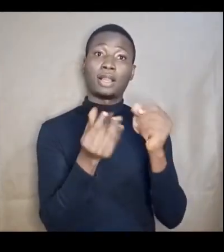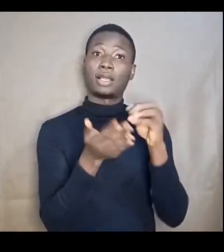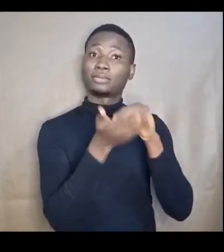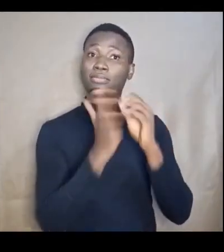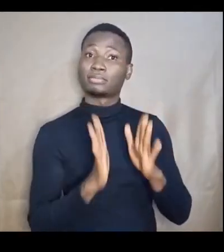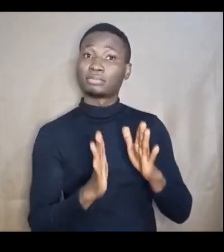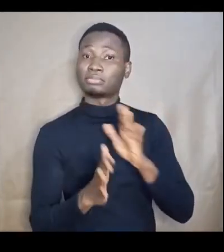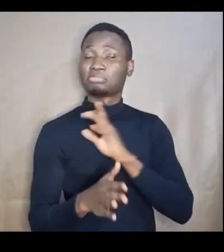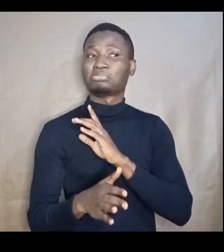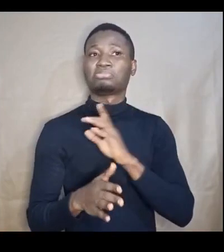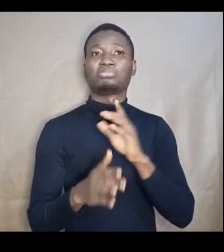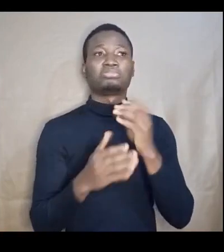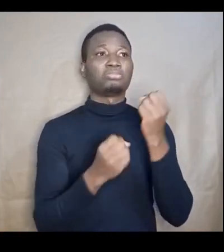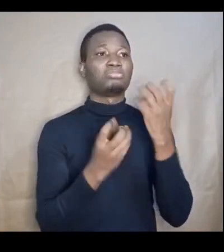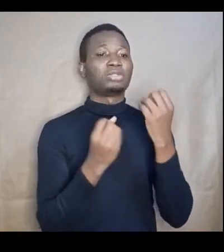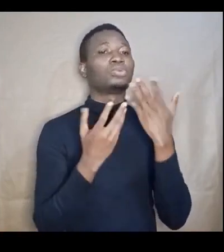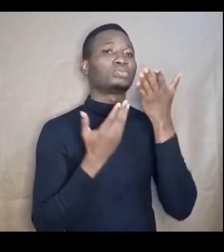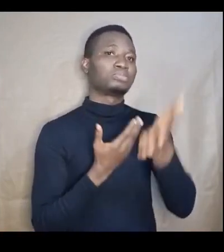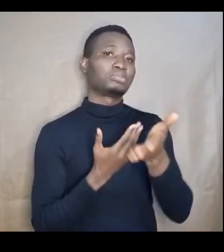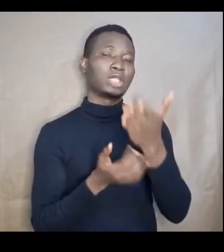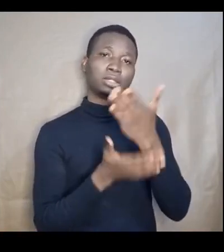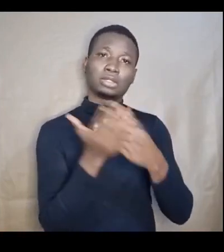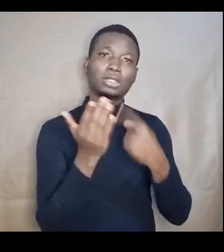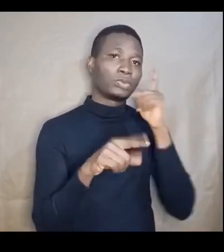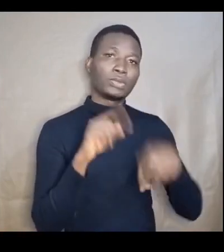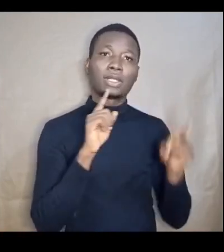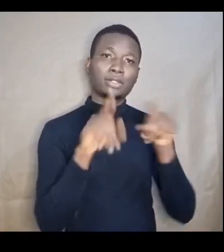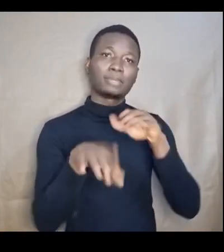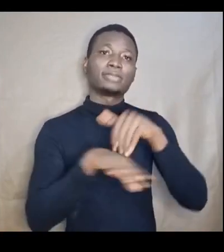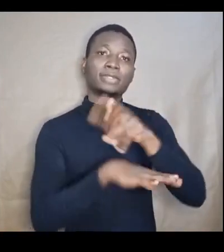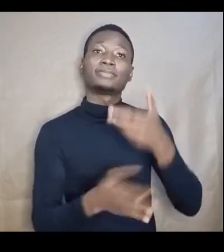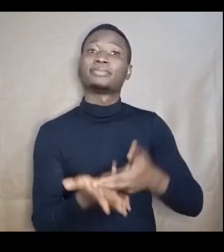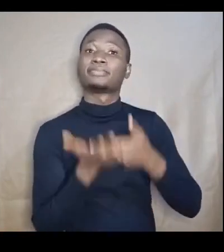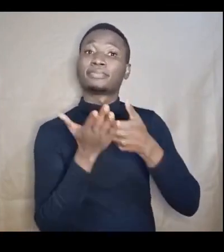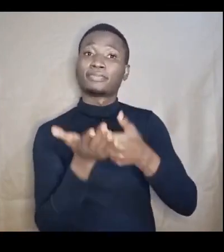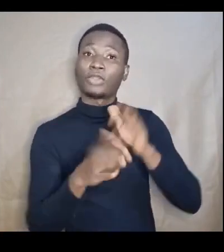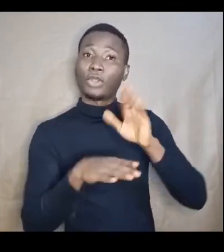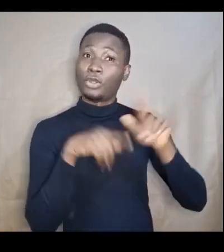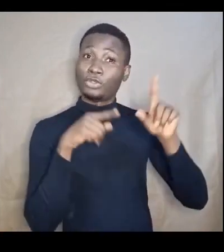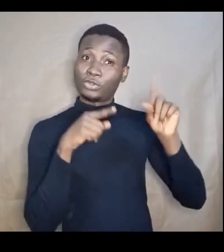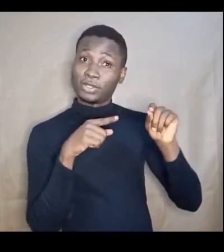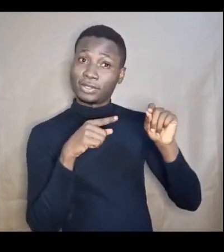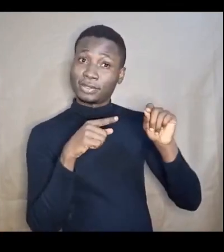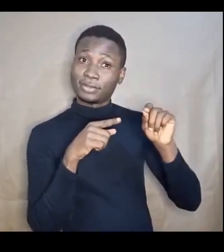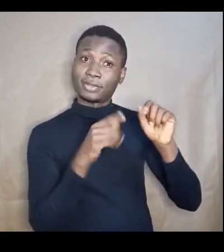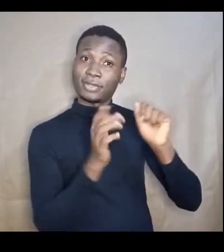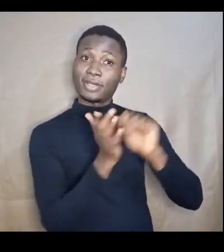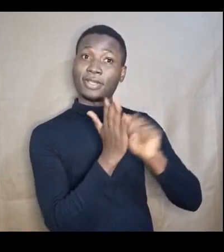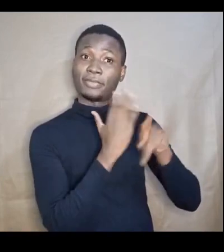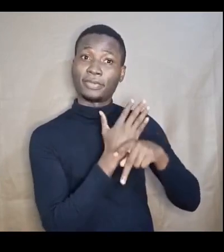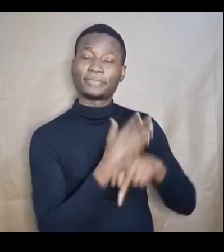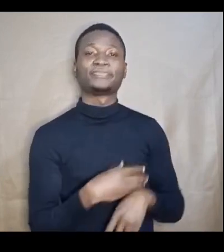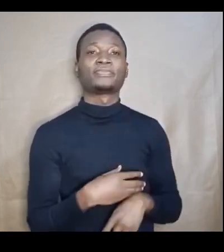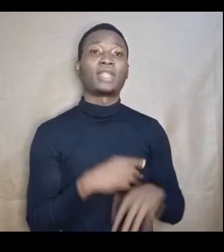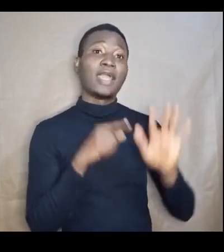Those who didn't come sent representatives. On the 20th of April, on the 5th of